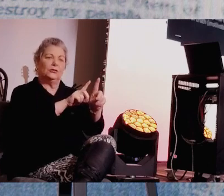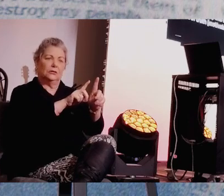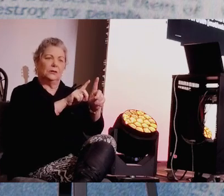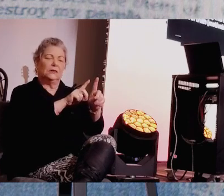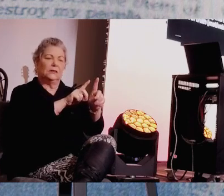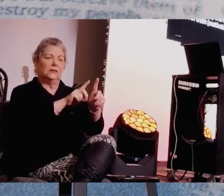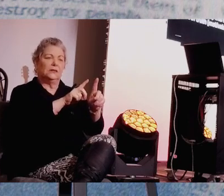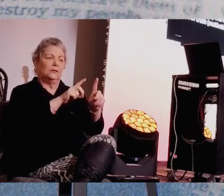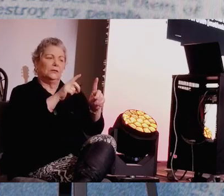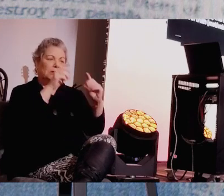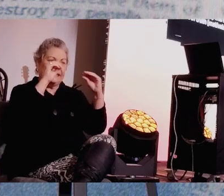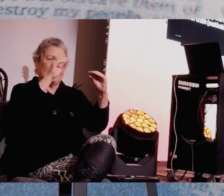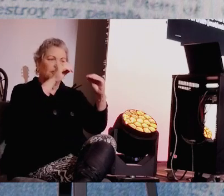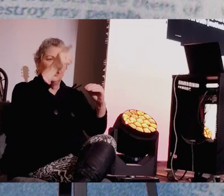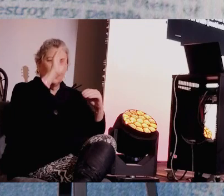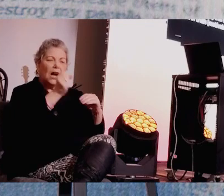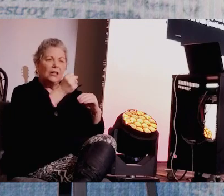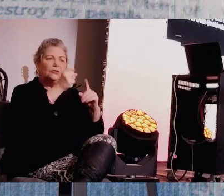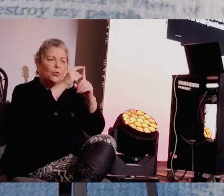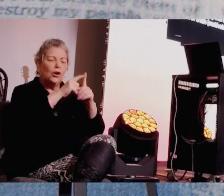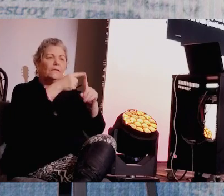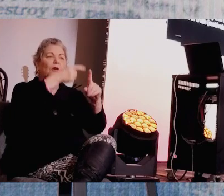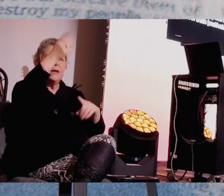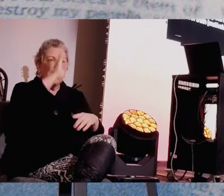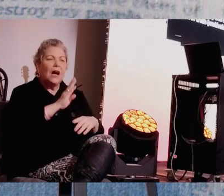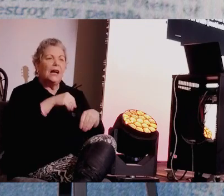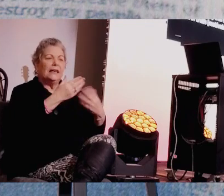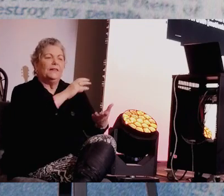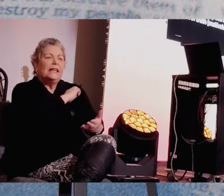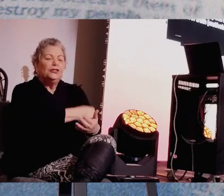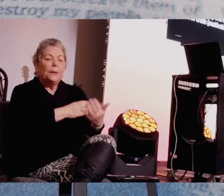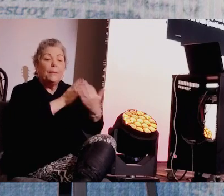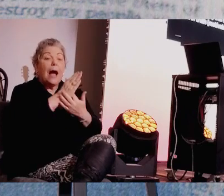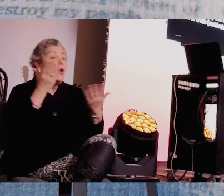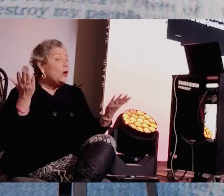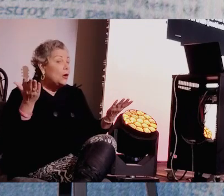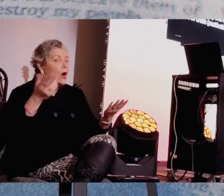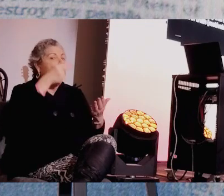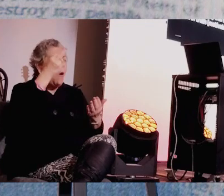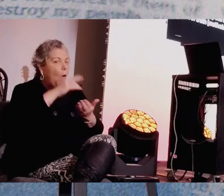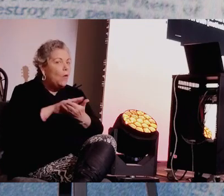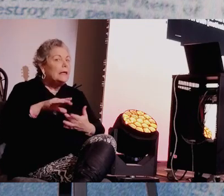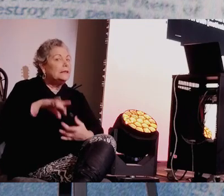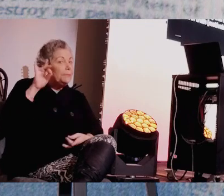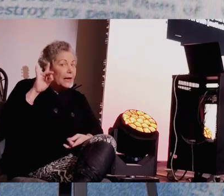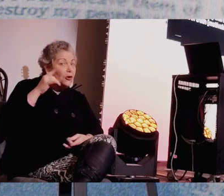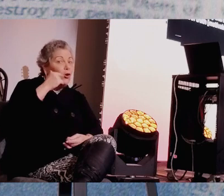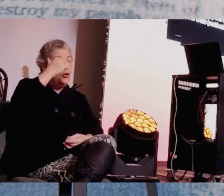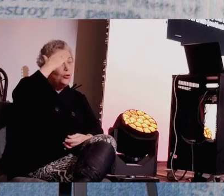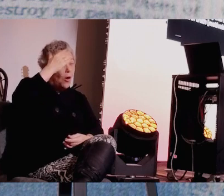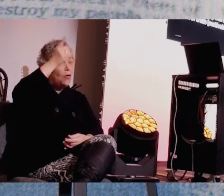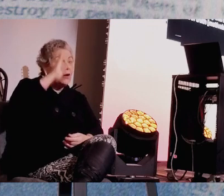we, the disciples speaking here, who teach God's word are from God, energized by the what? Holy Spirit. And whoever knows God